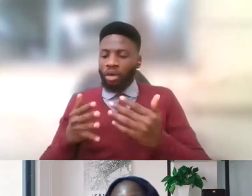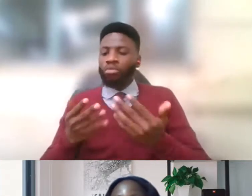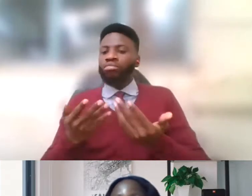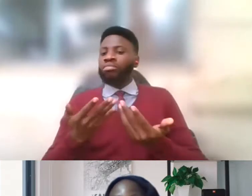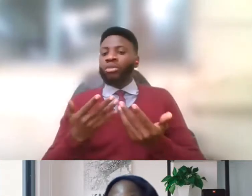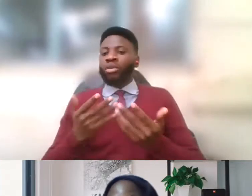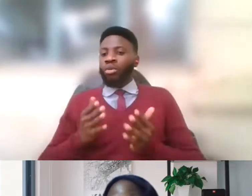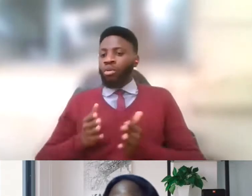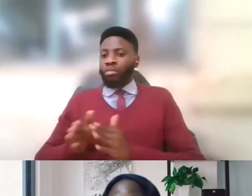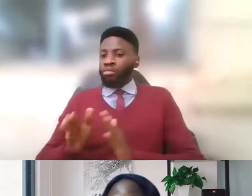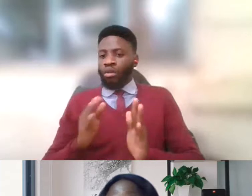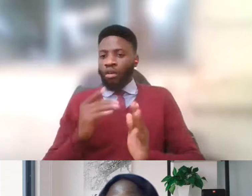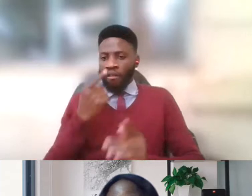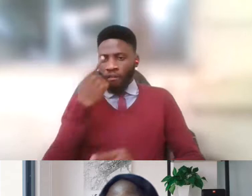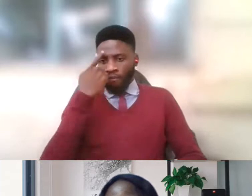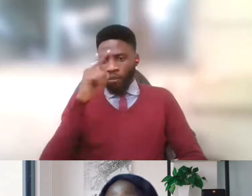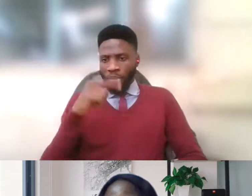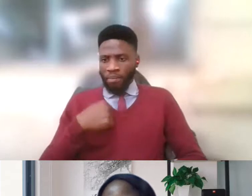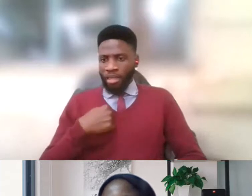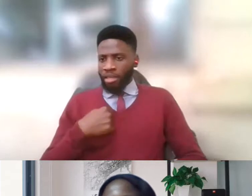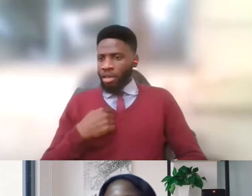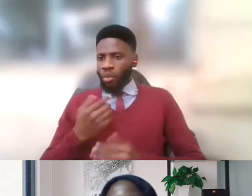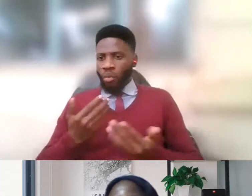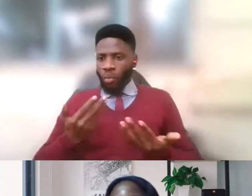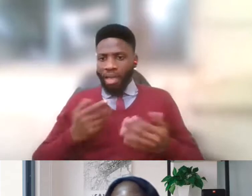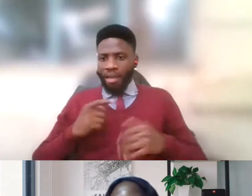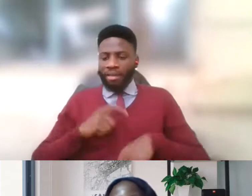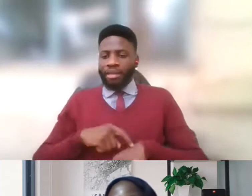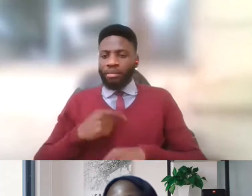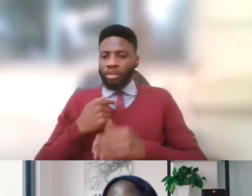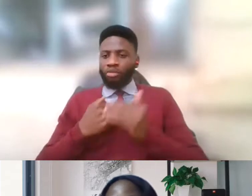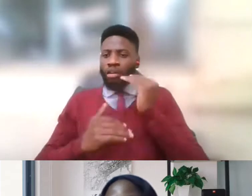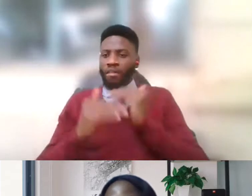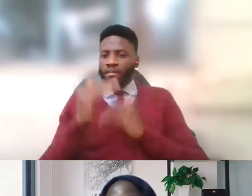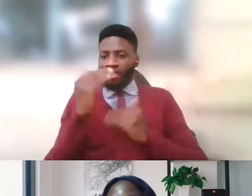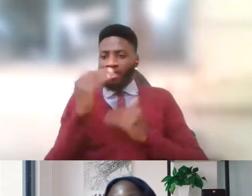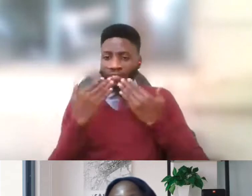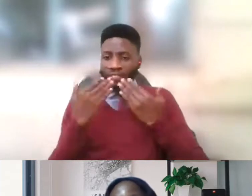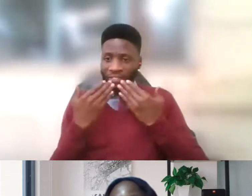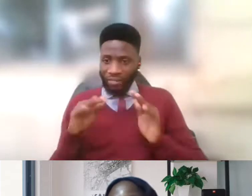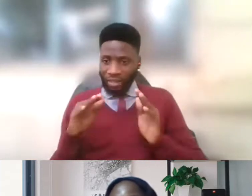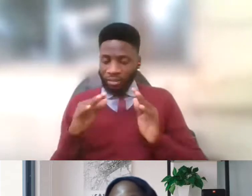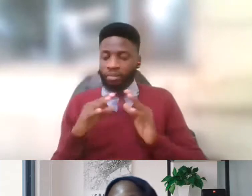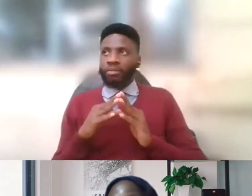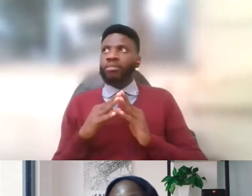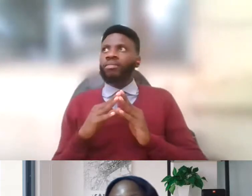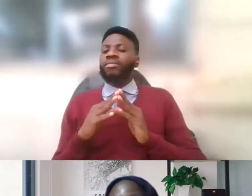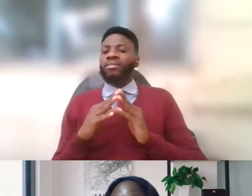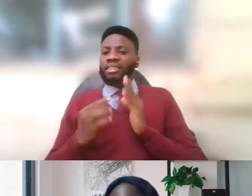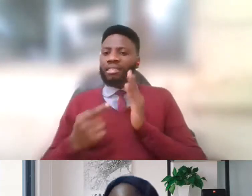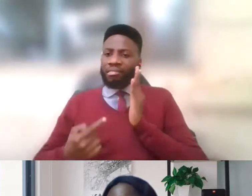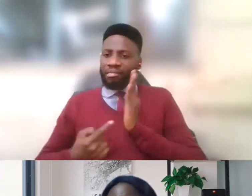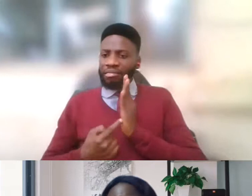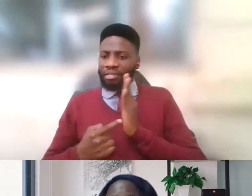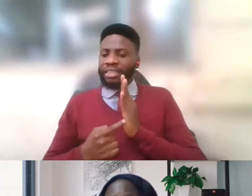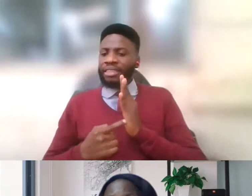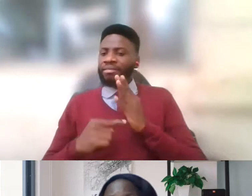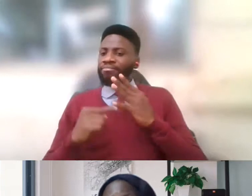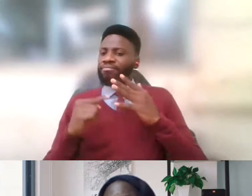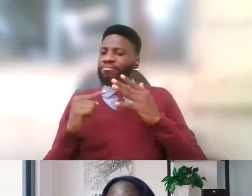that, as I said at the beginning, I put a lot of store in people that are curious to learn new stuff, curious to